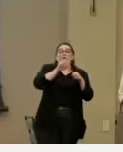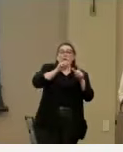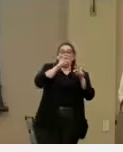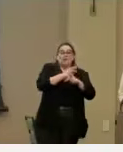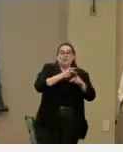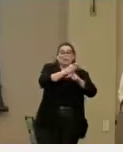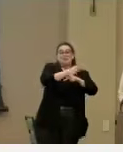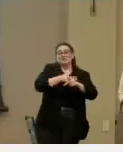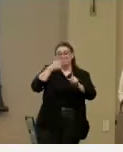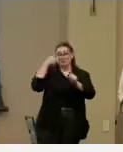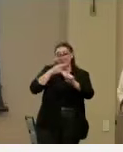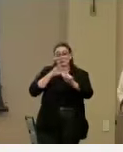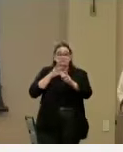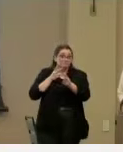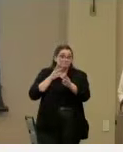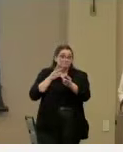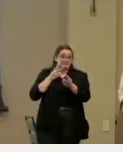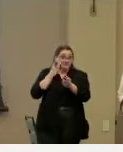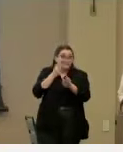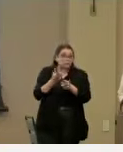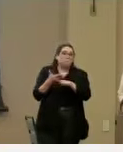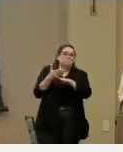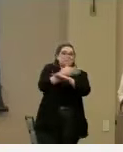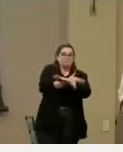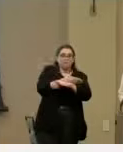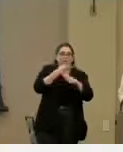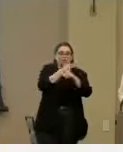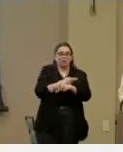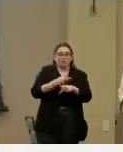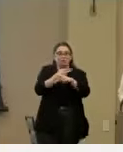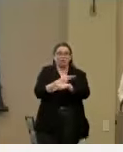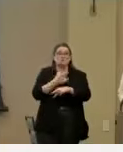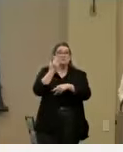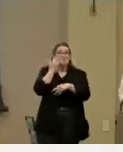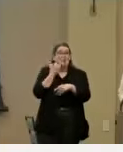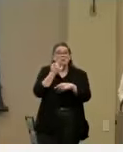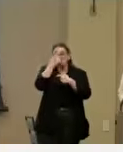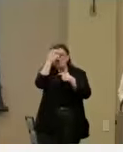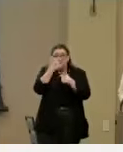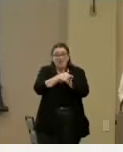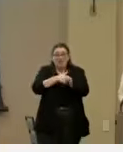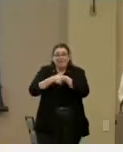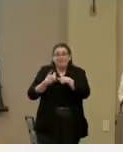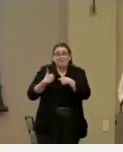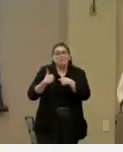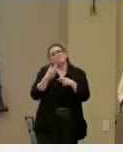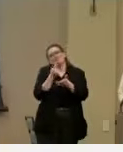that point. That being said, if we do get to the point where there is scarring, there's always